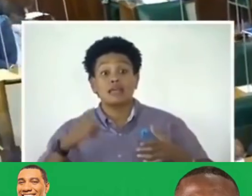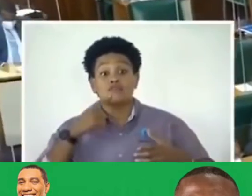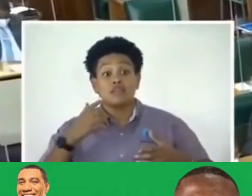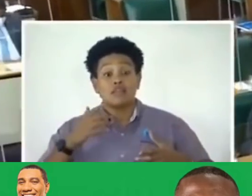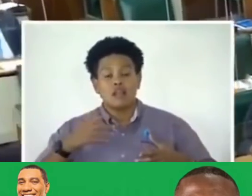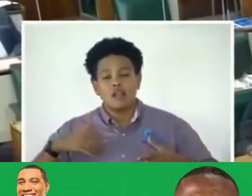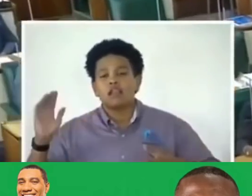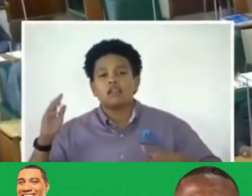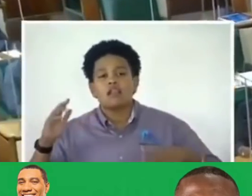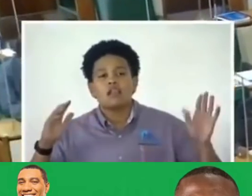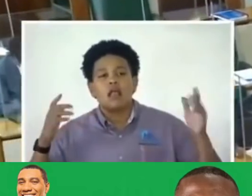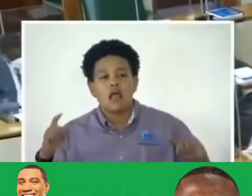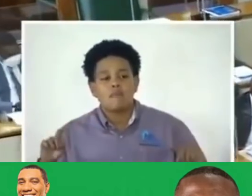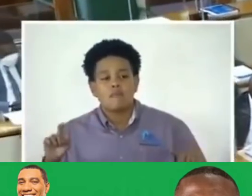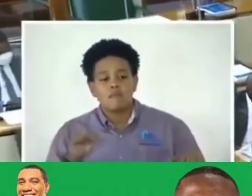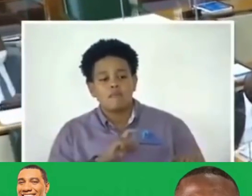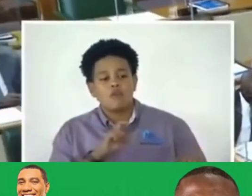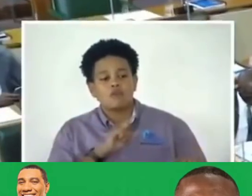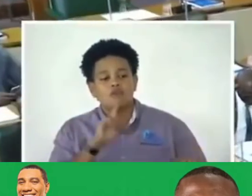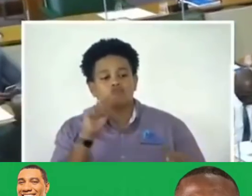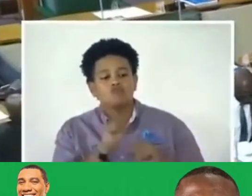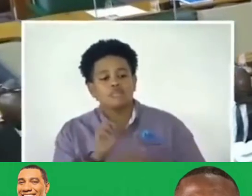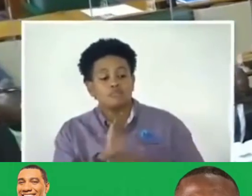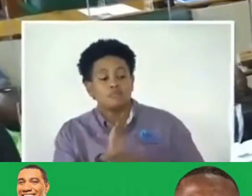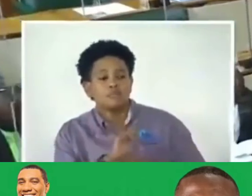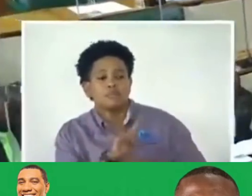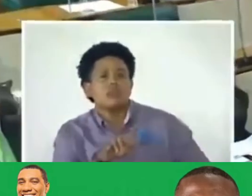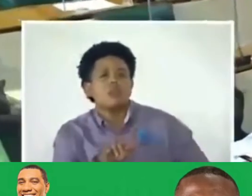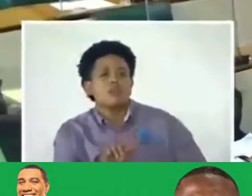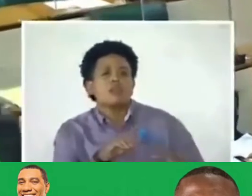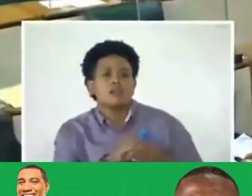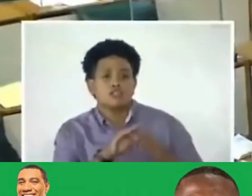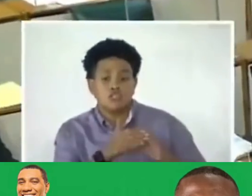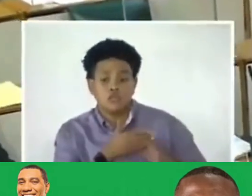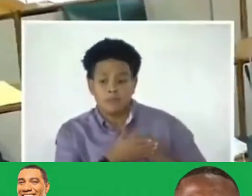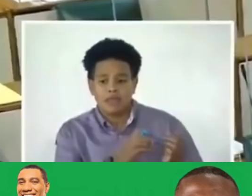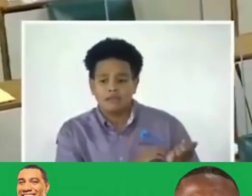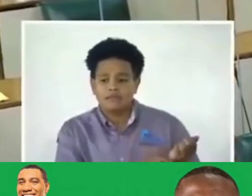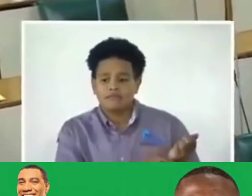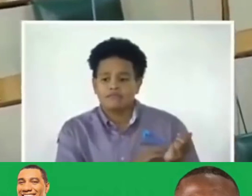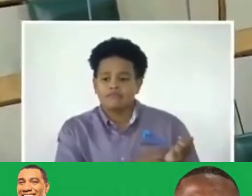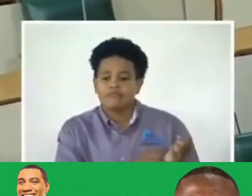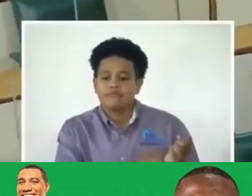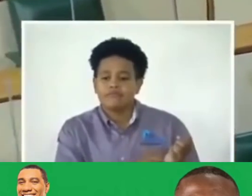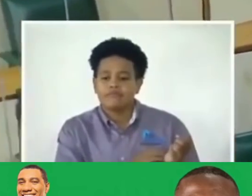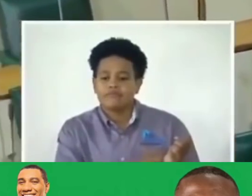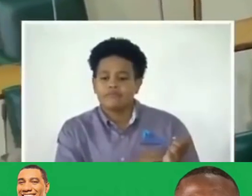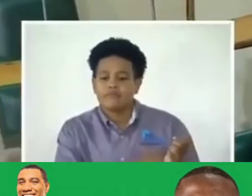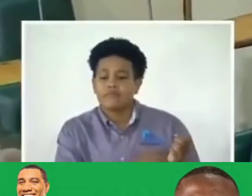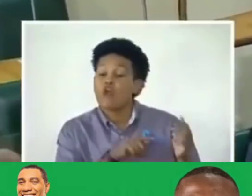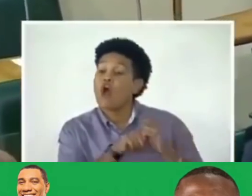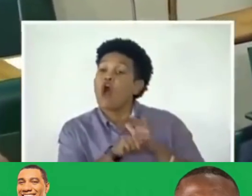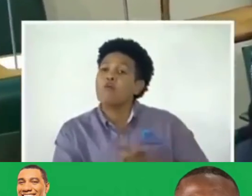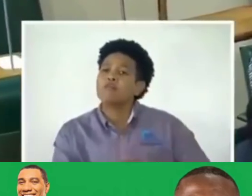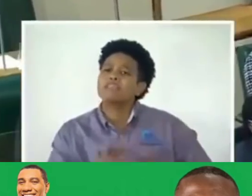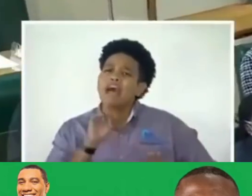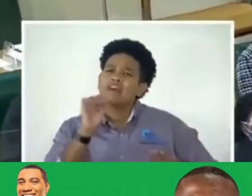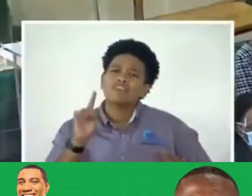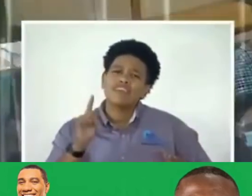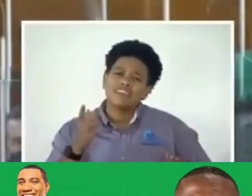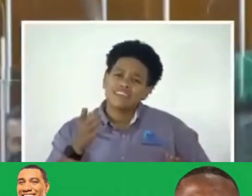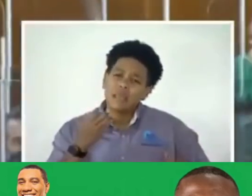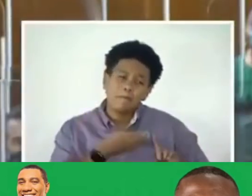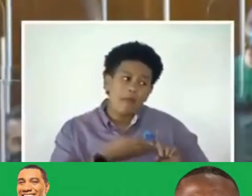particular has to come out and speak to the nation about it. And I put this in the context of the discourse which took place